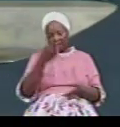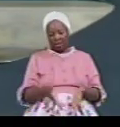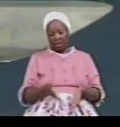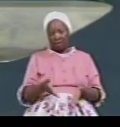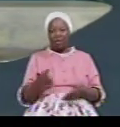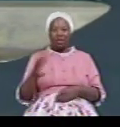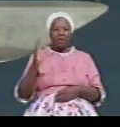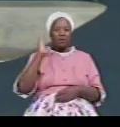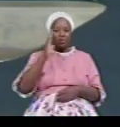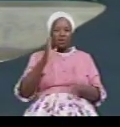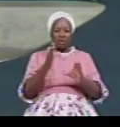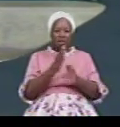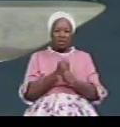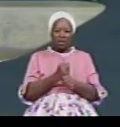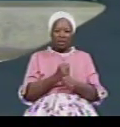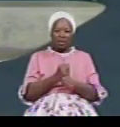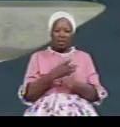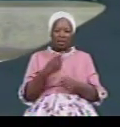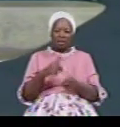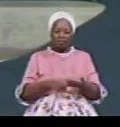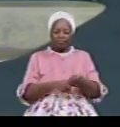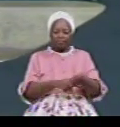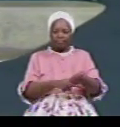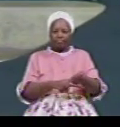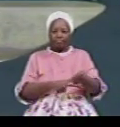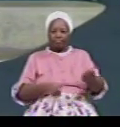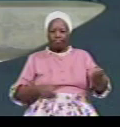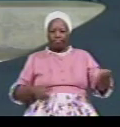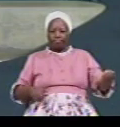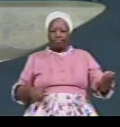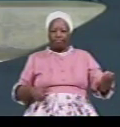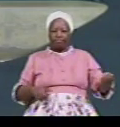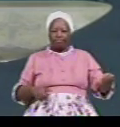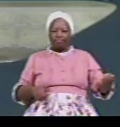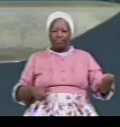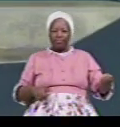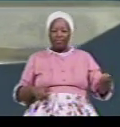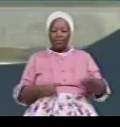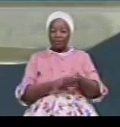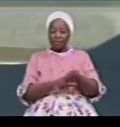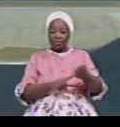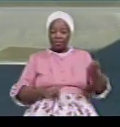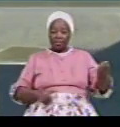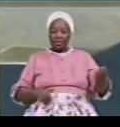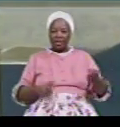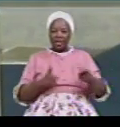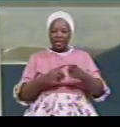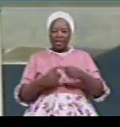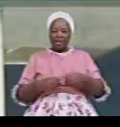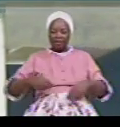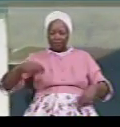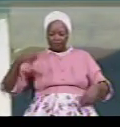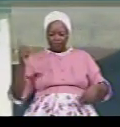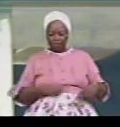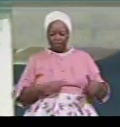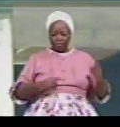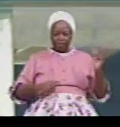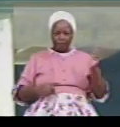take the whip, they called it the cudgel, and give us strokes of the